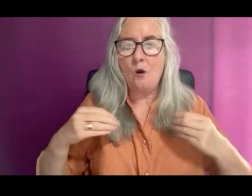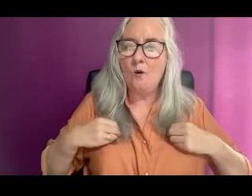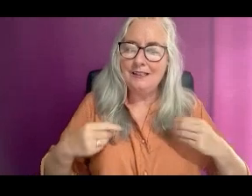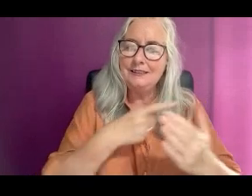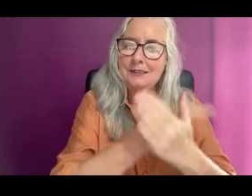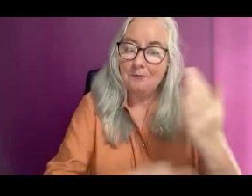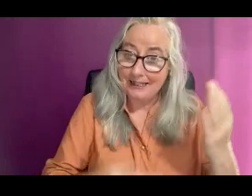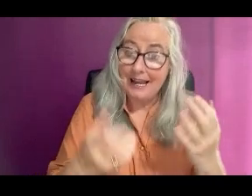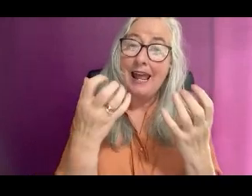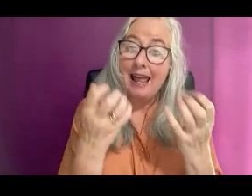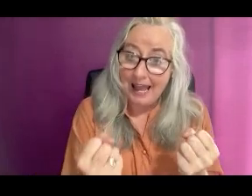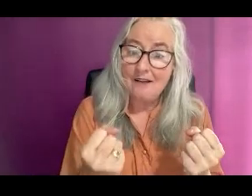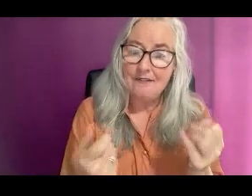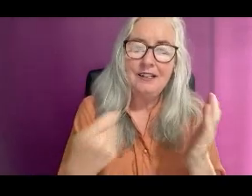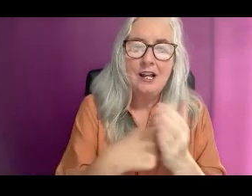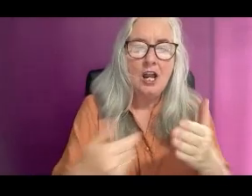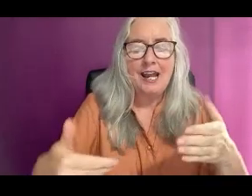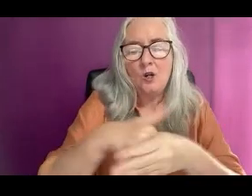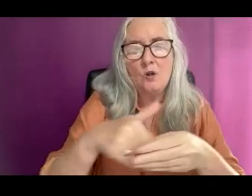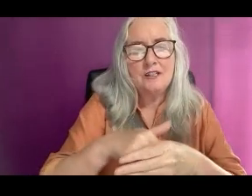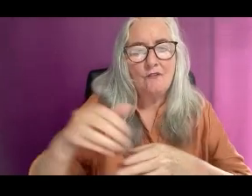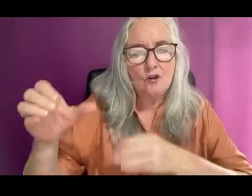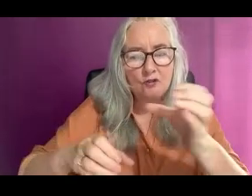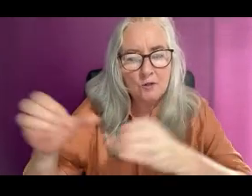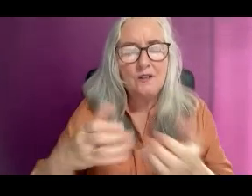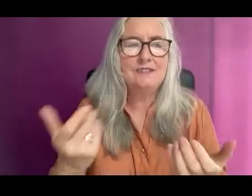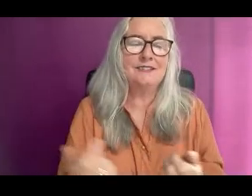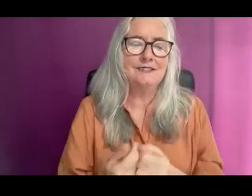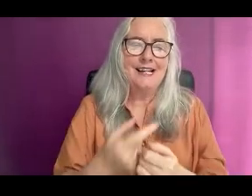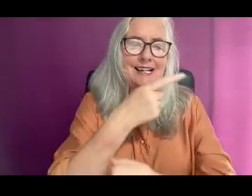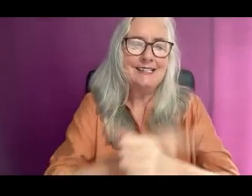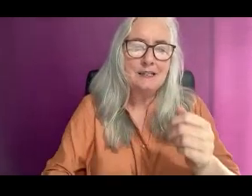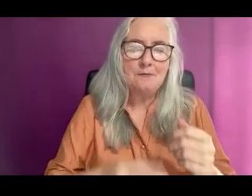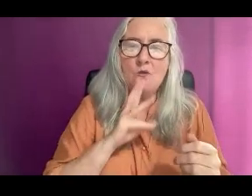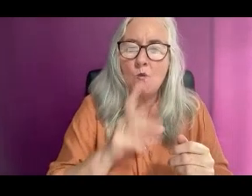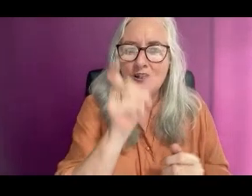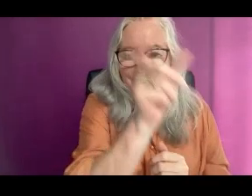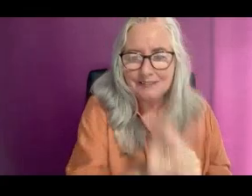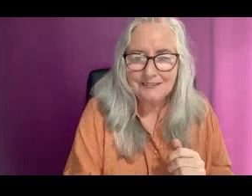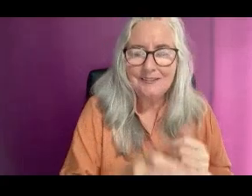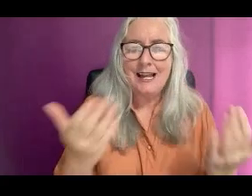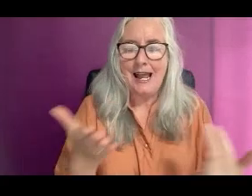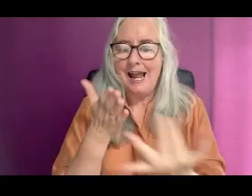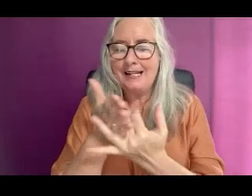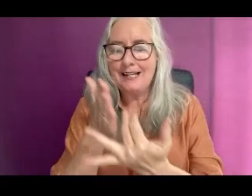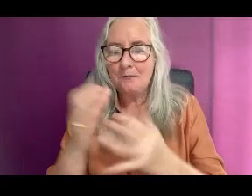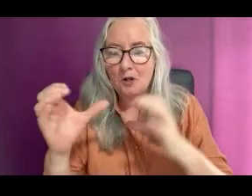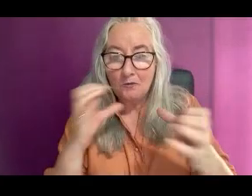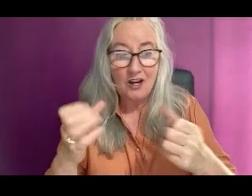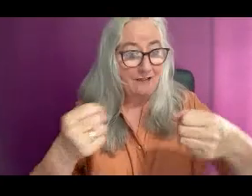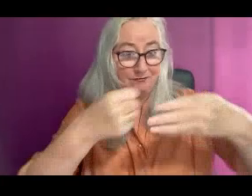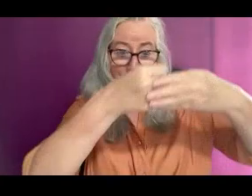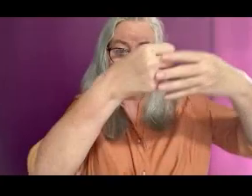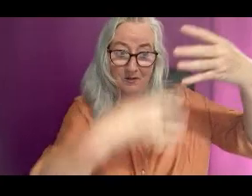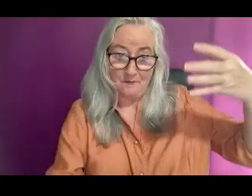also have around inclusive recruitment, disability terminology, or accessible communications, and many more. We also,